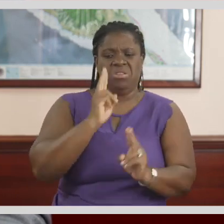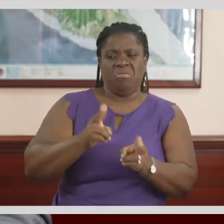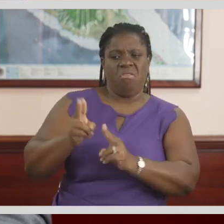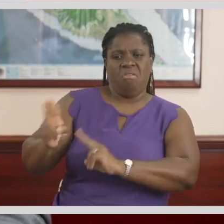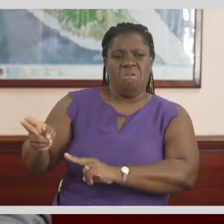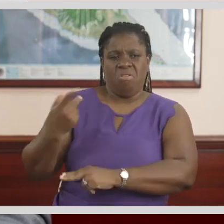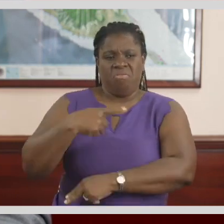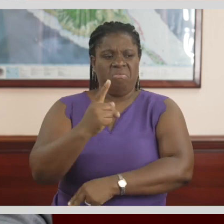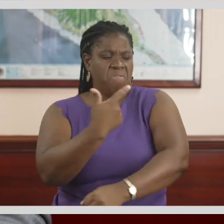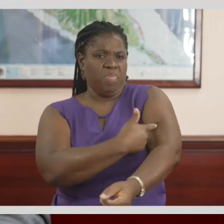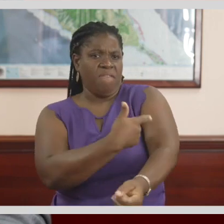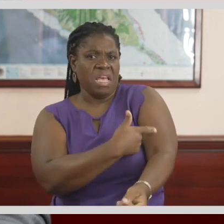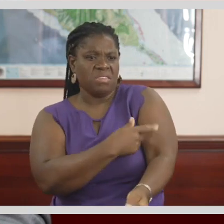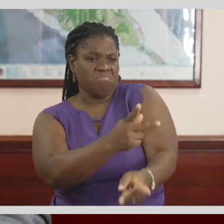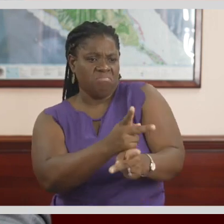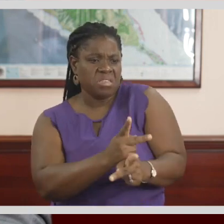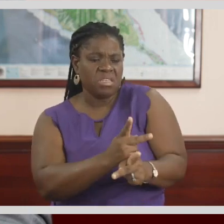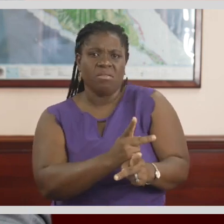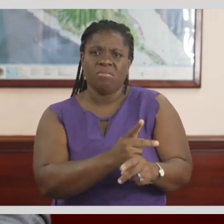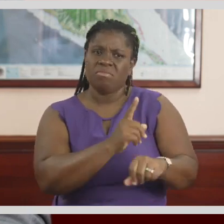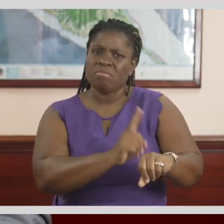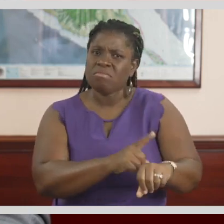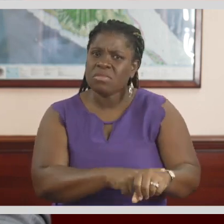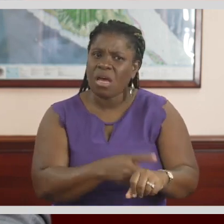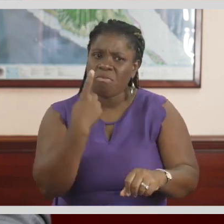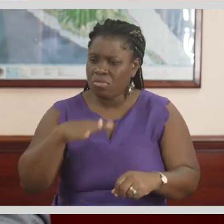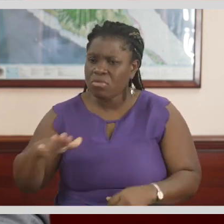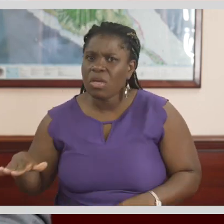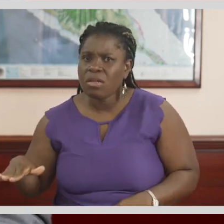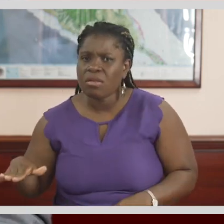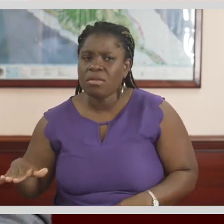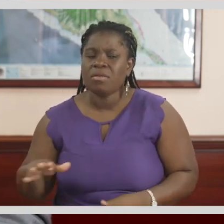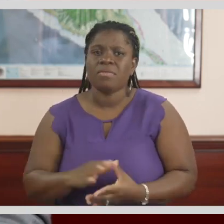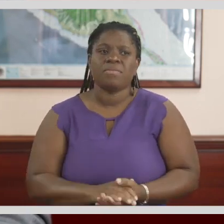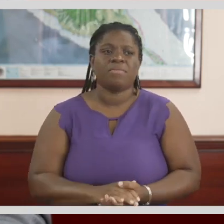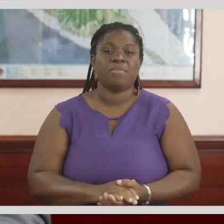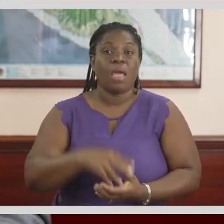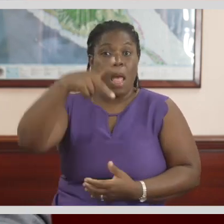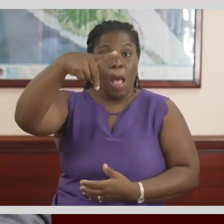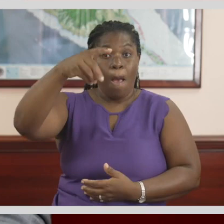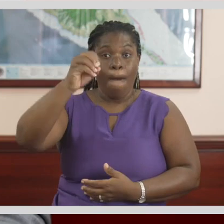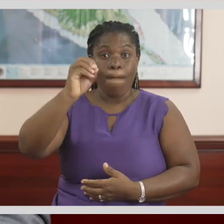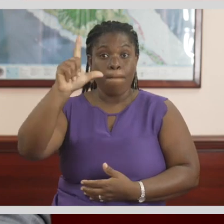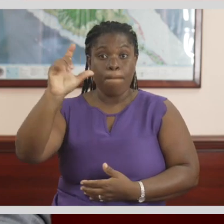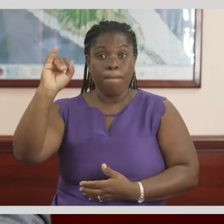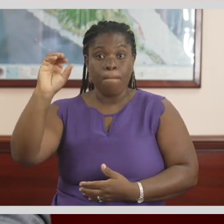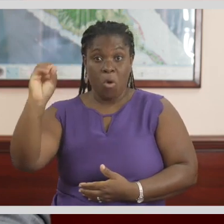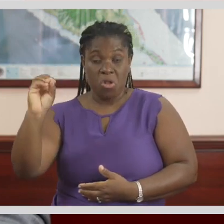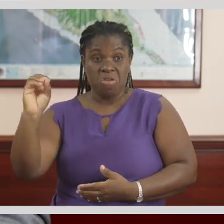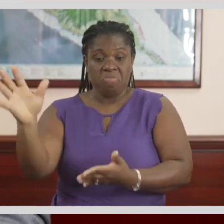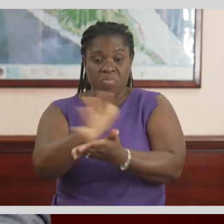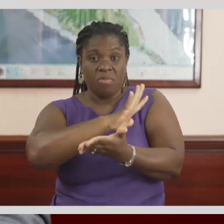in keeping vaccine appointments or consenting to vaccinate our children. Polio has been eliminated from